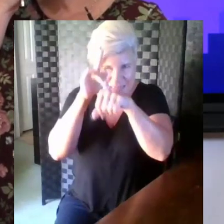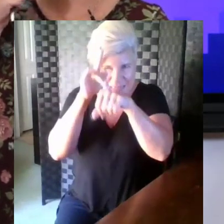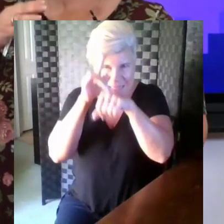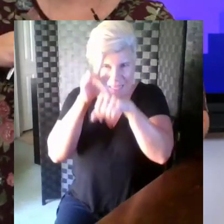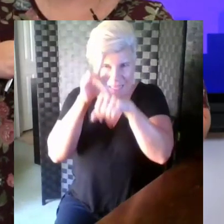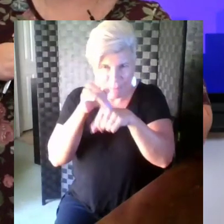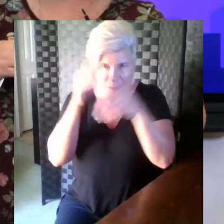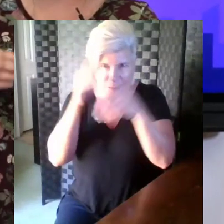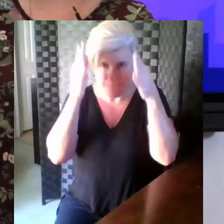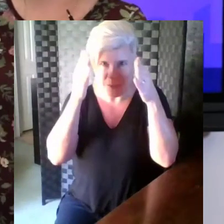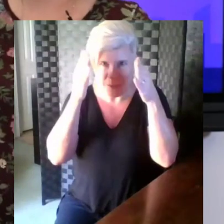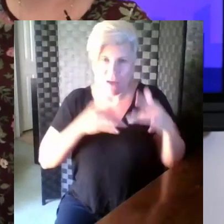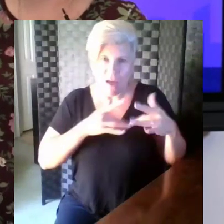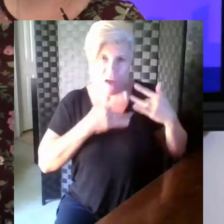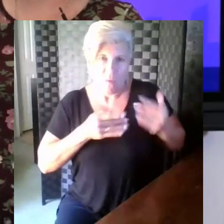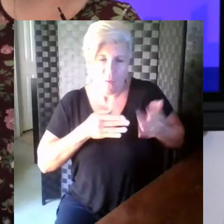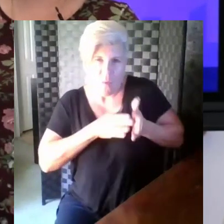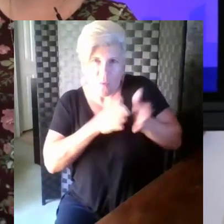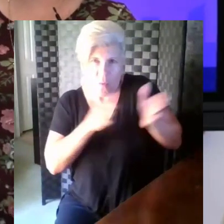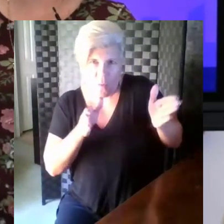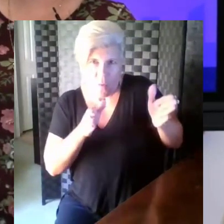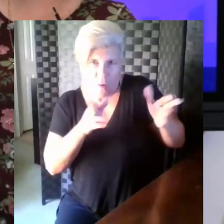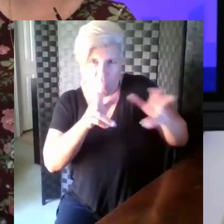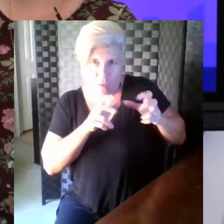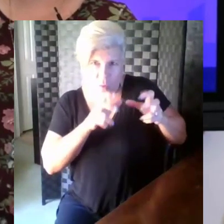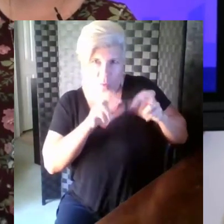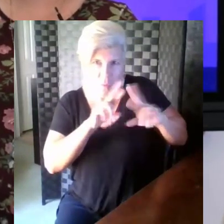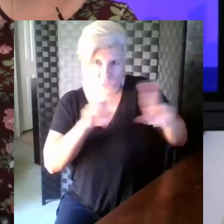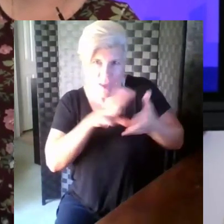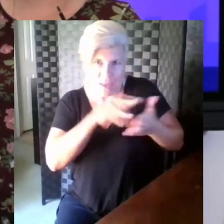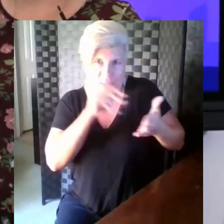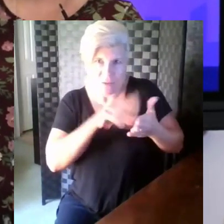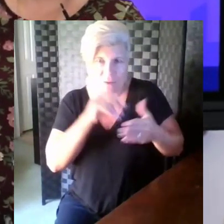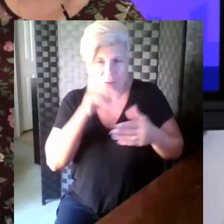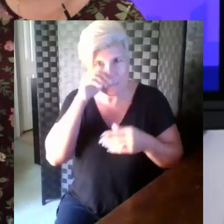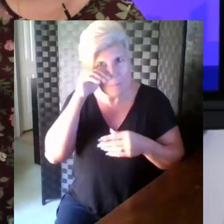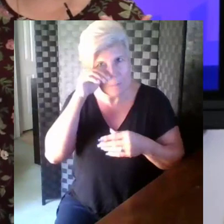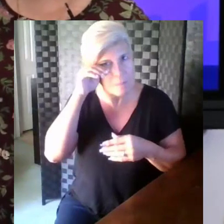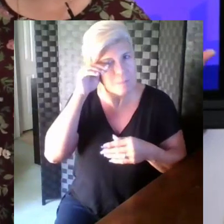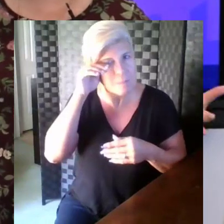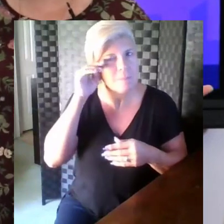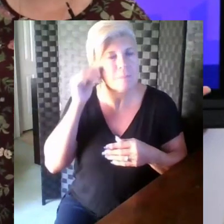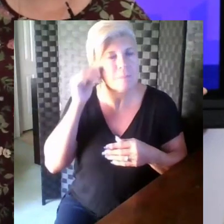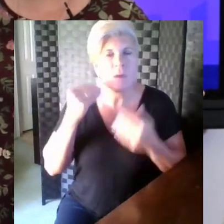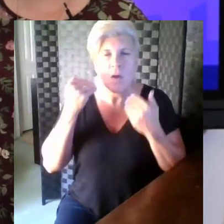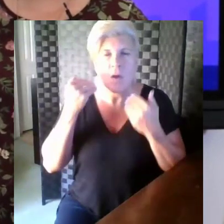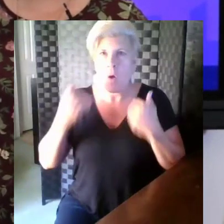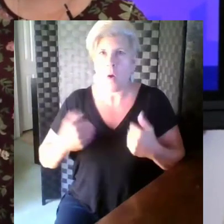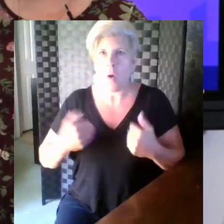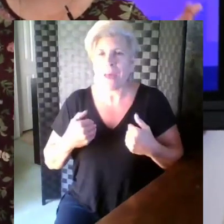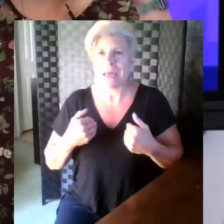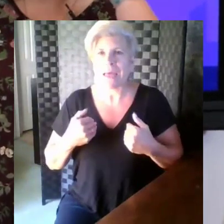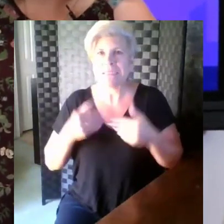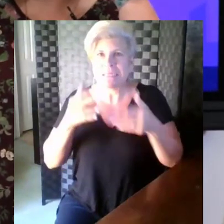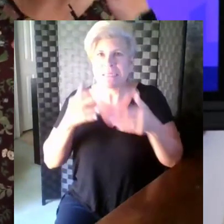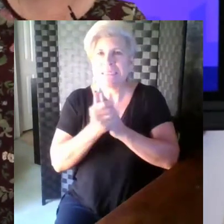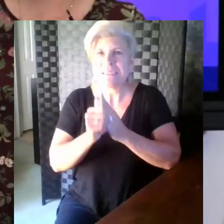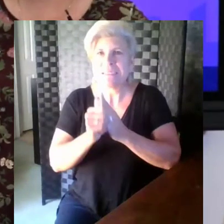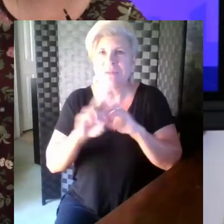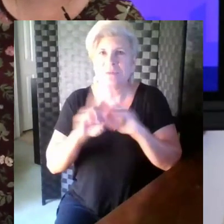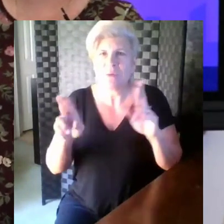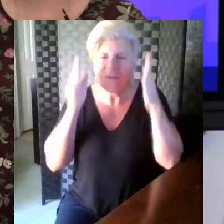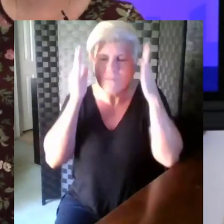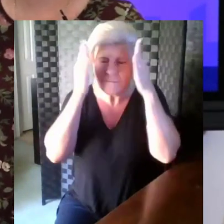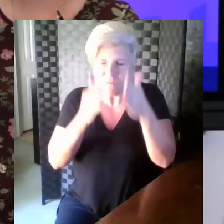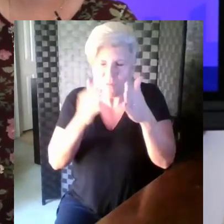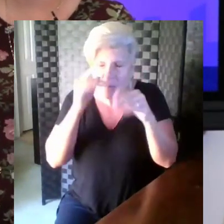being said, and your heart is open and ready to learn some new things. So we've got those whole body listening skills. We have